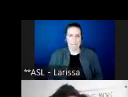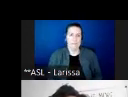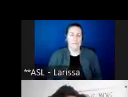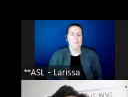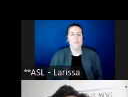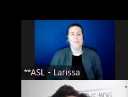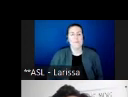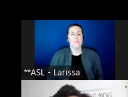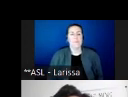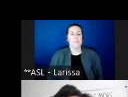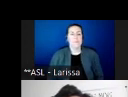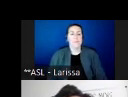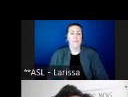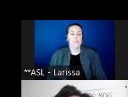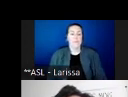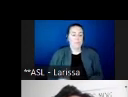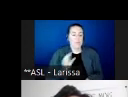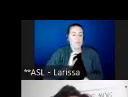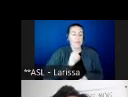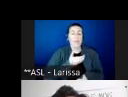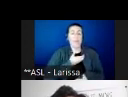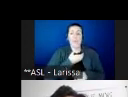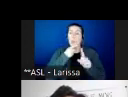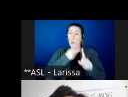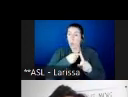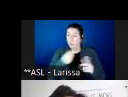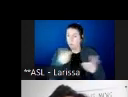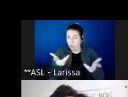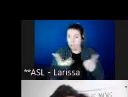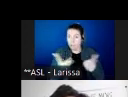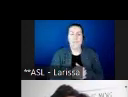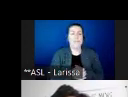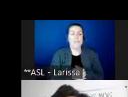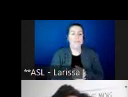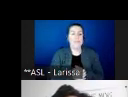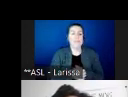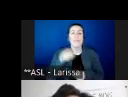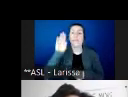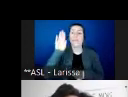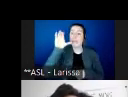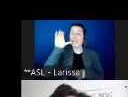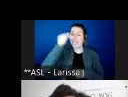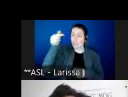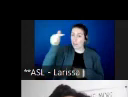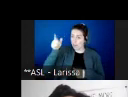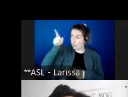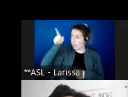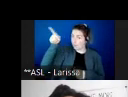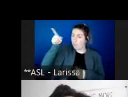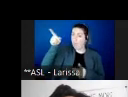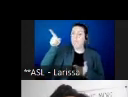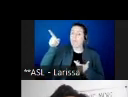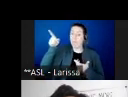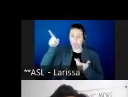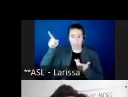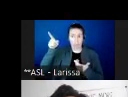So our goals for the report card were to hold the BC government accountable to its